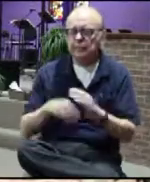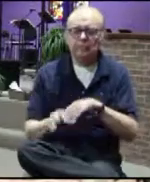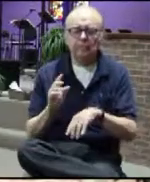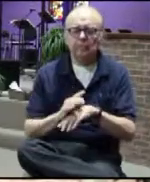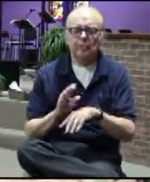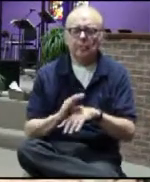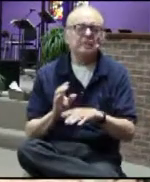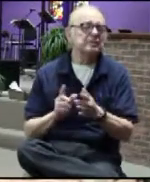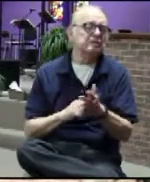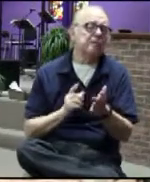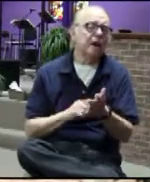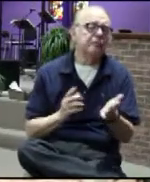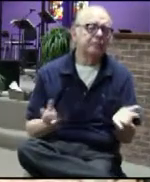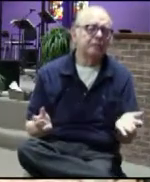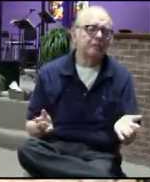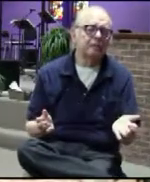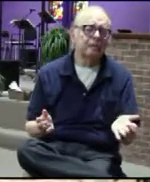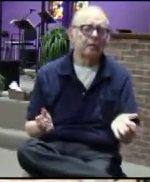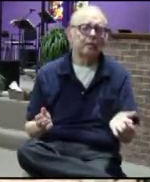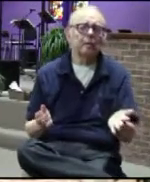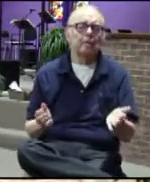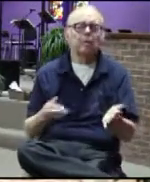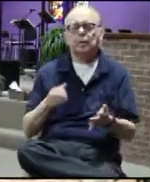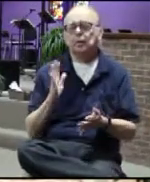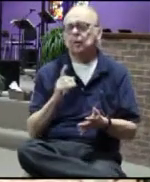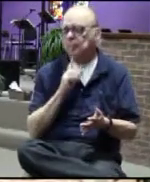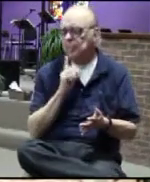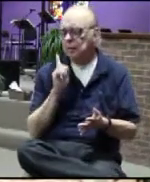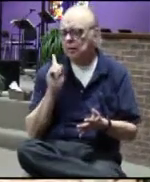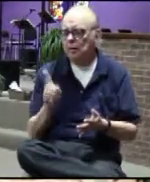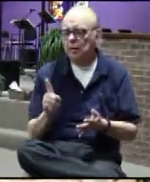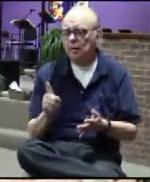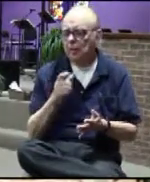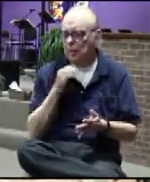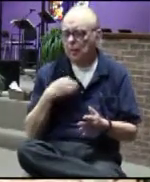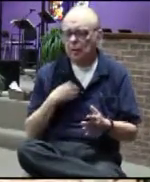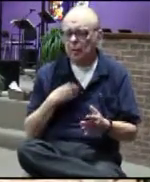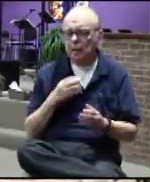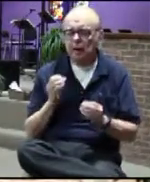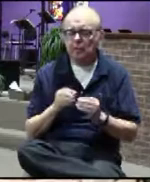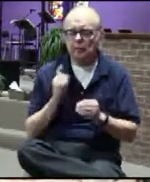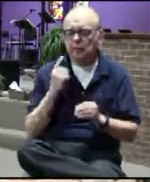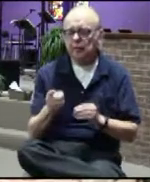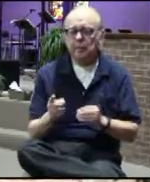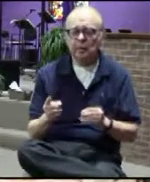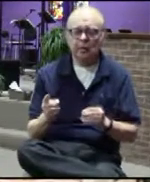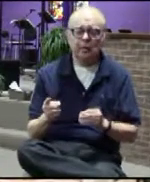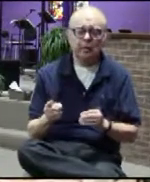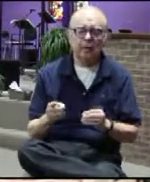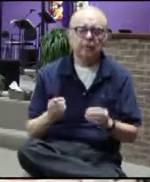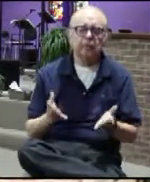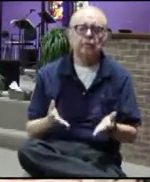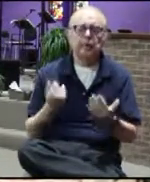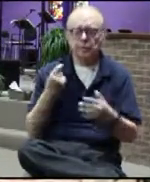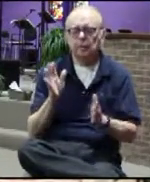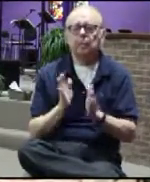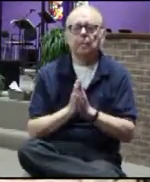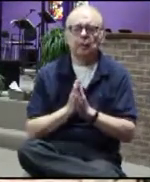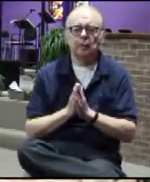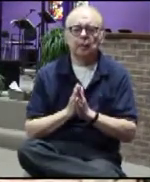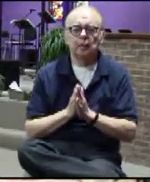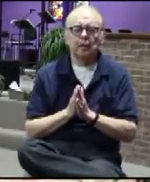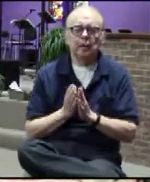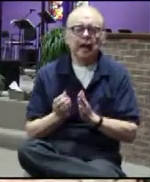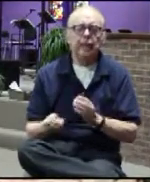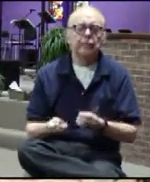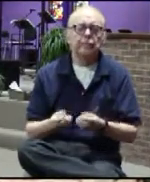every so often. God is one who has more for you than just waiting for your prayers in the incense